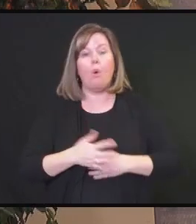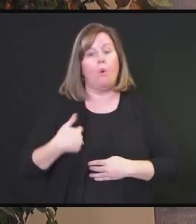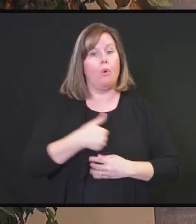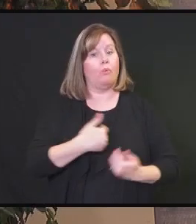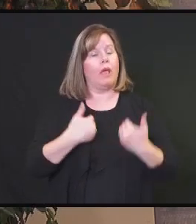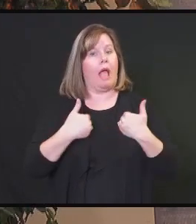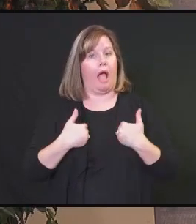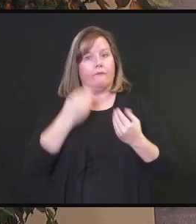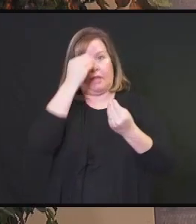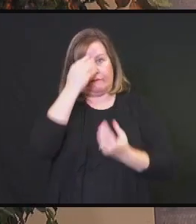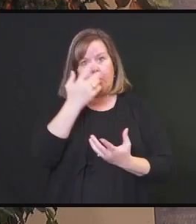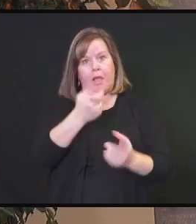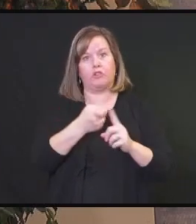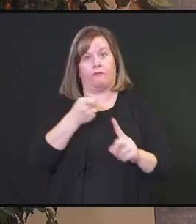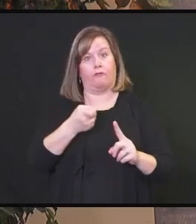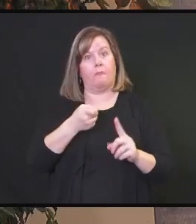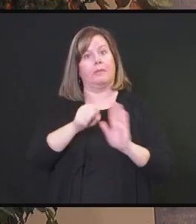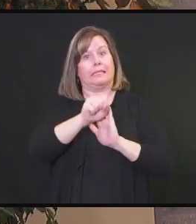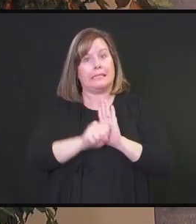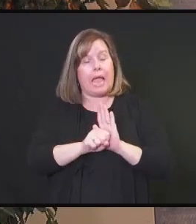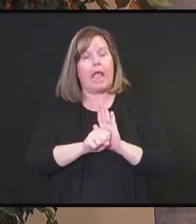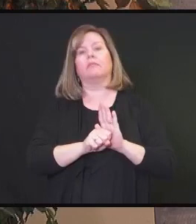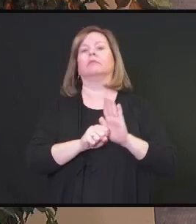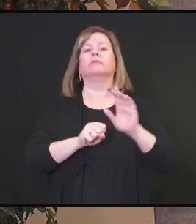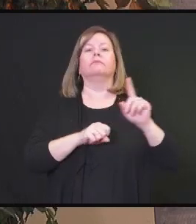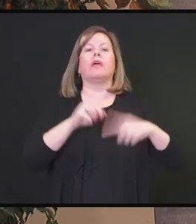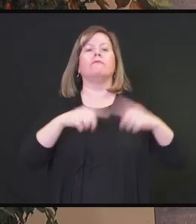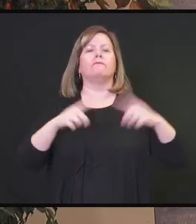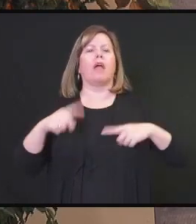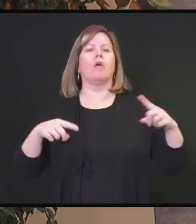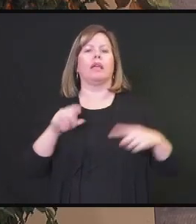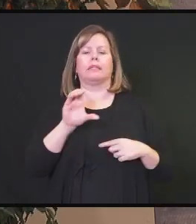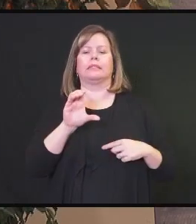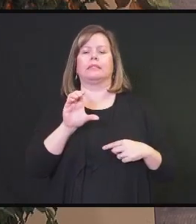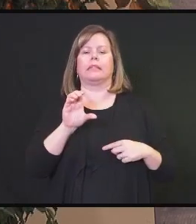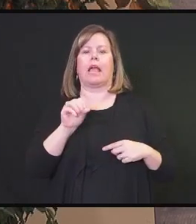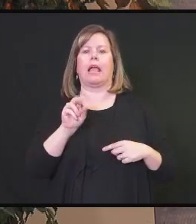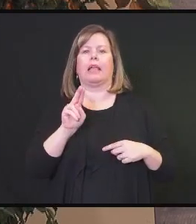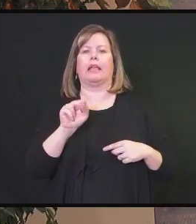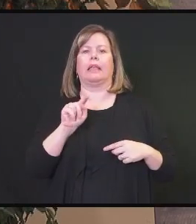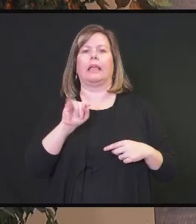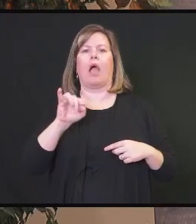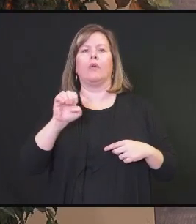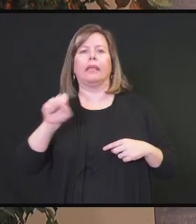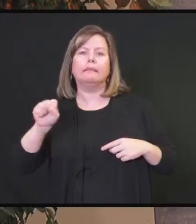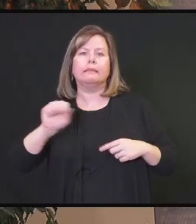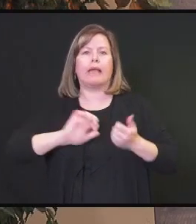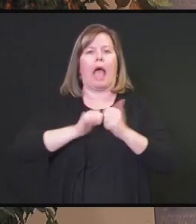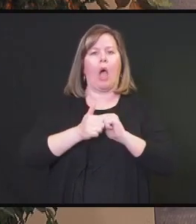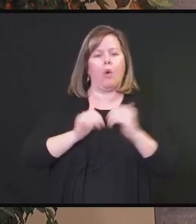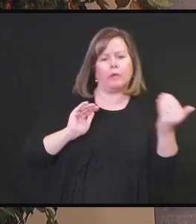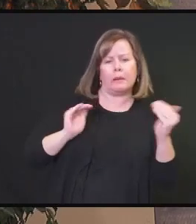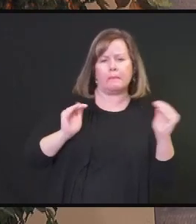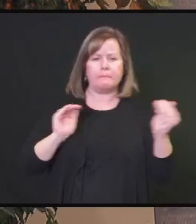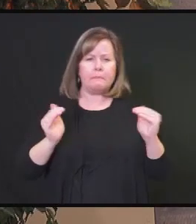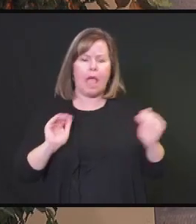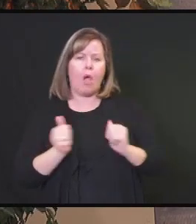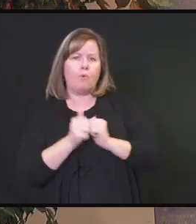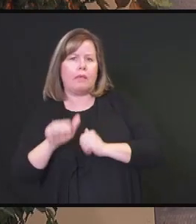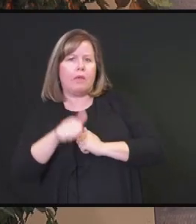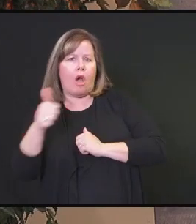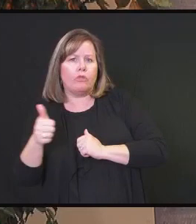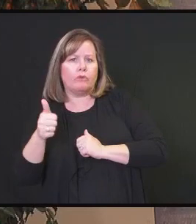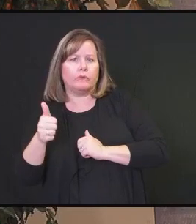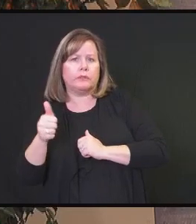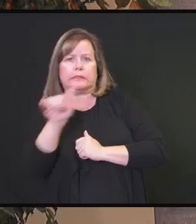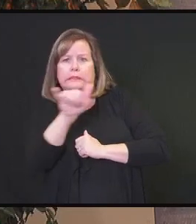the state of Michigan. You can look at various counties and how we're comparing to other counties of similar size or larger